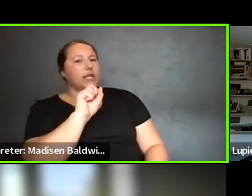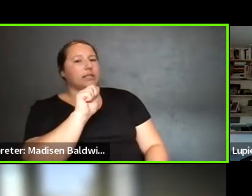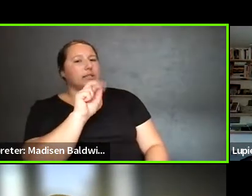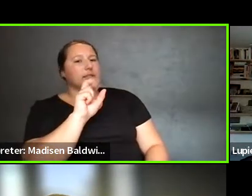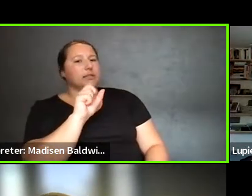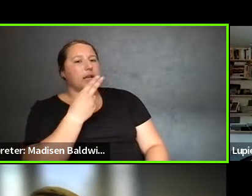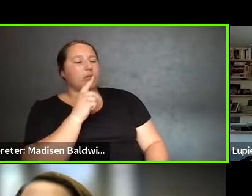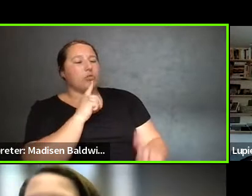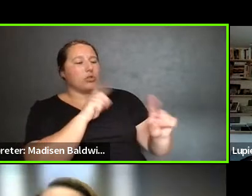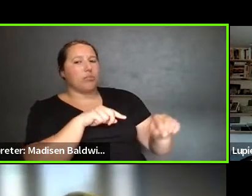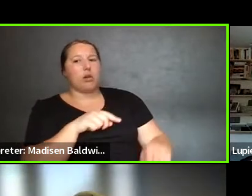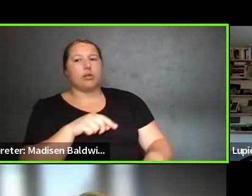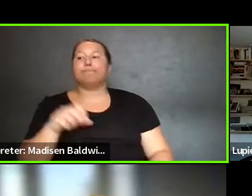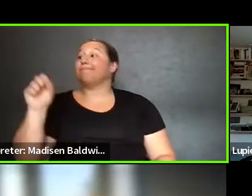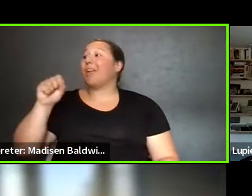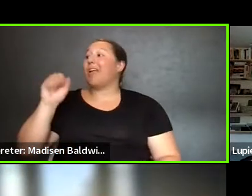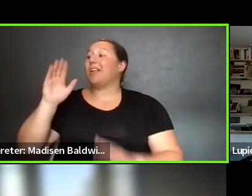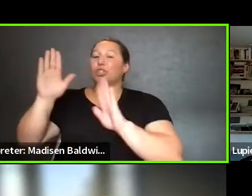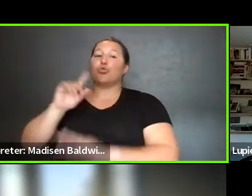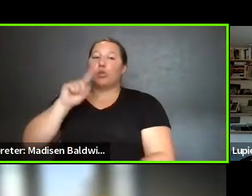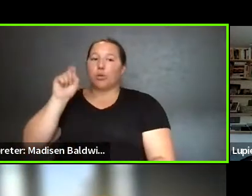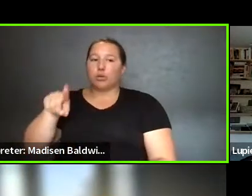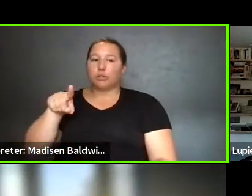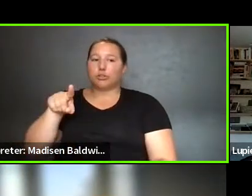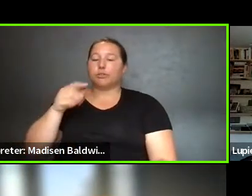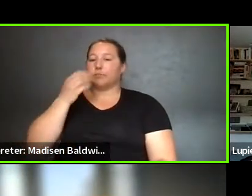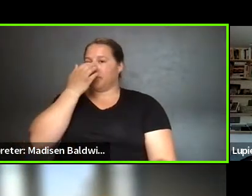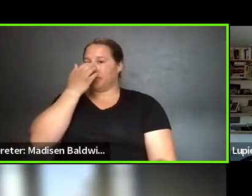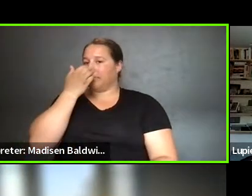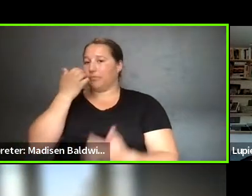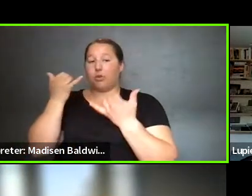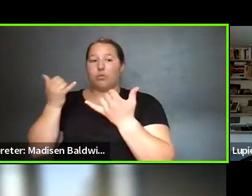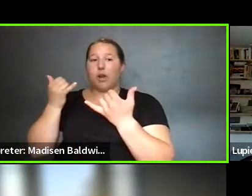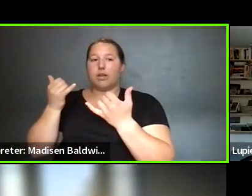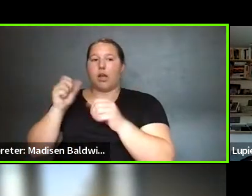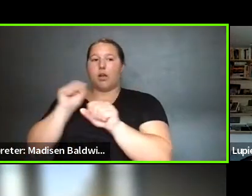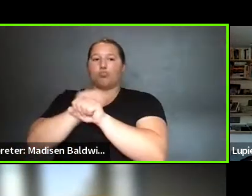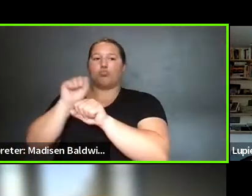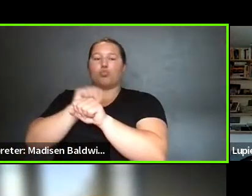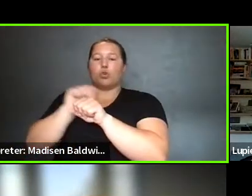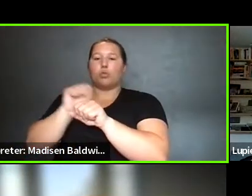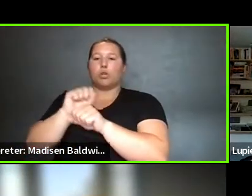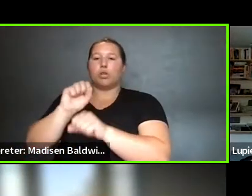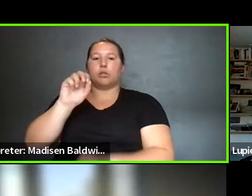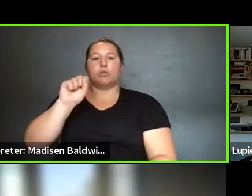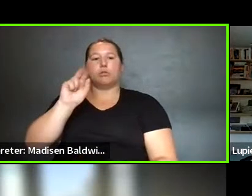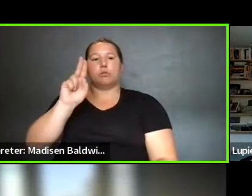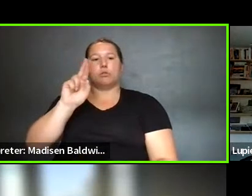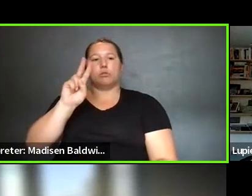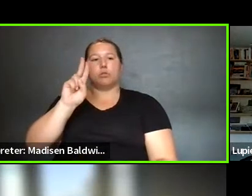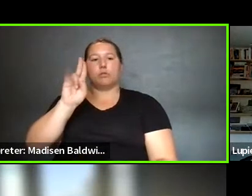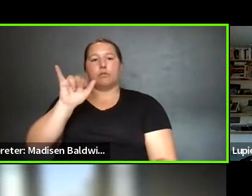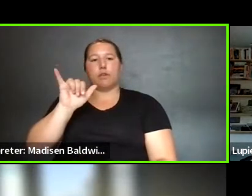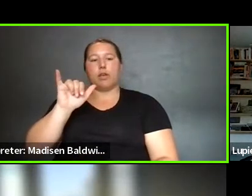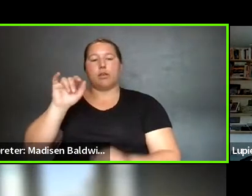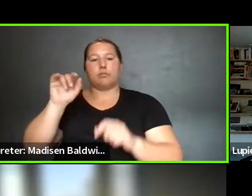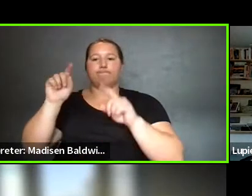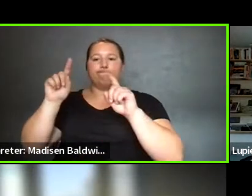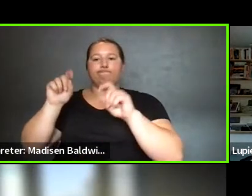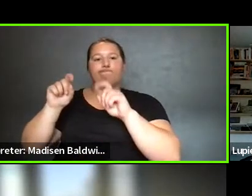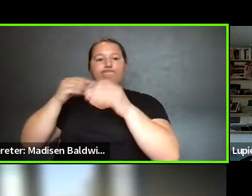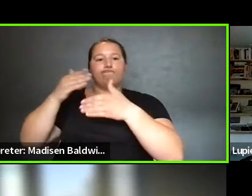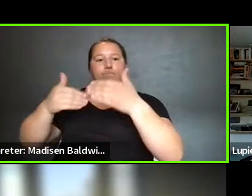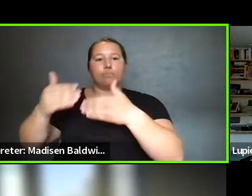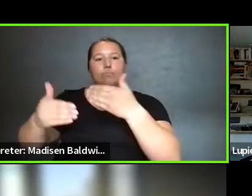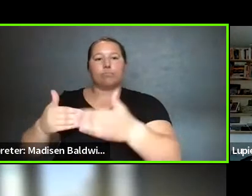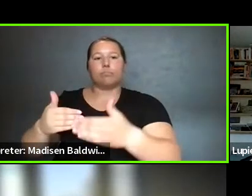Sarah. Yeah, that's a great question. So we're working on a survey process. It's something that we've discussed that we do need to roll out and